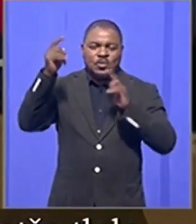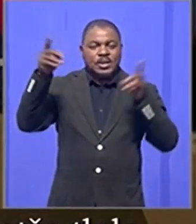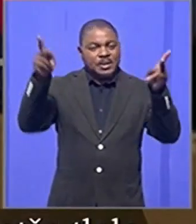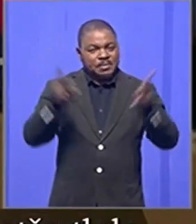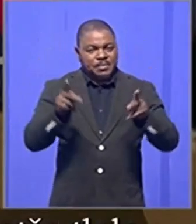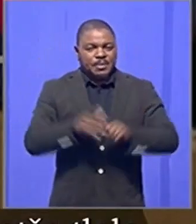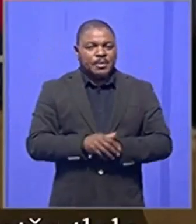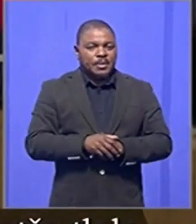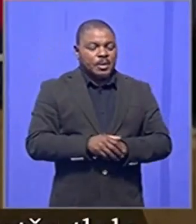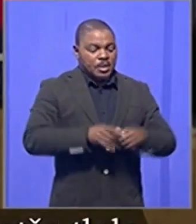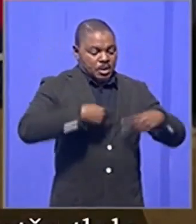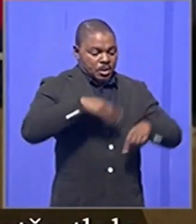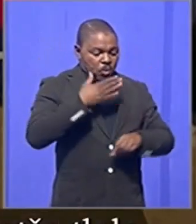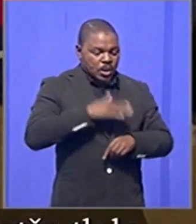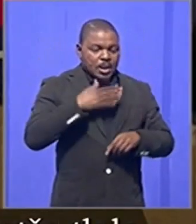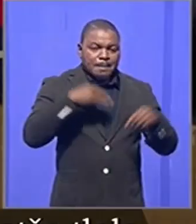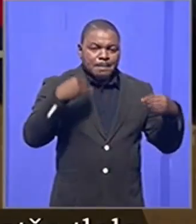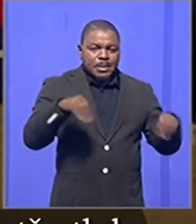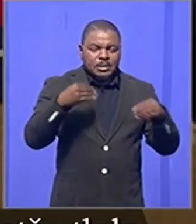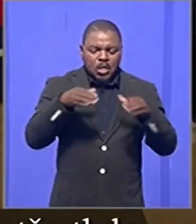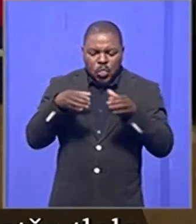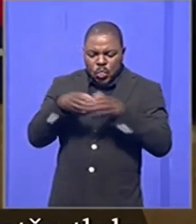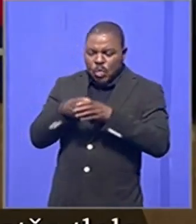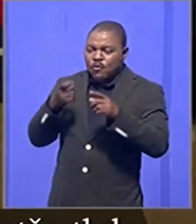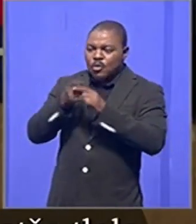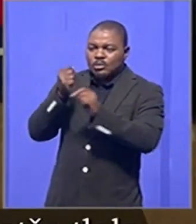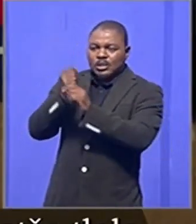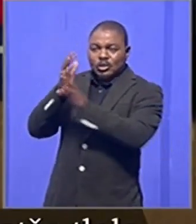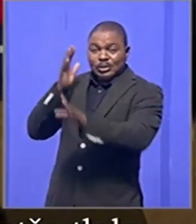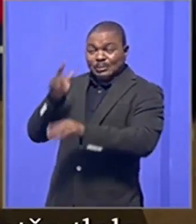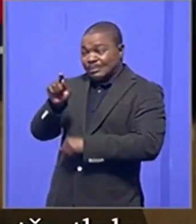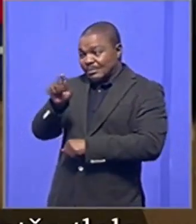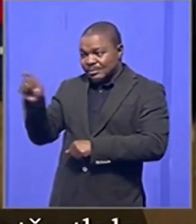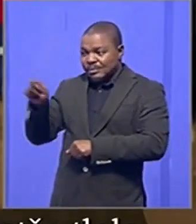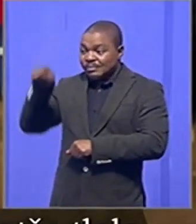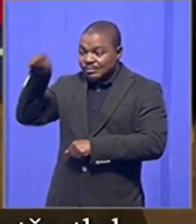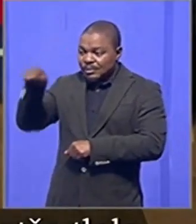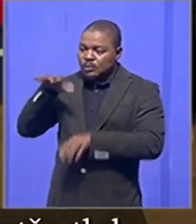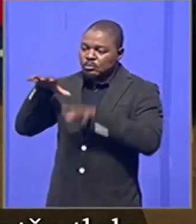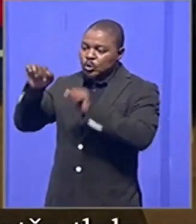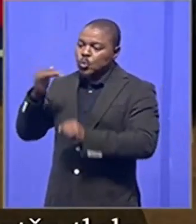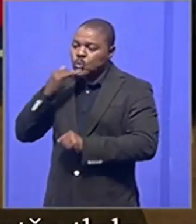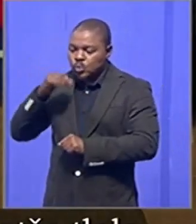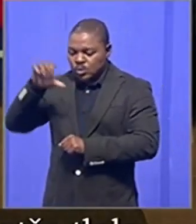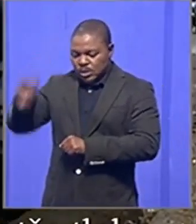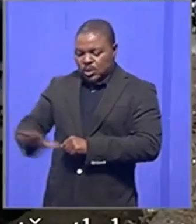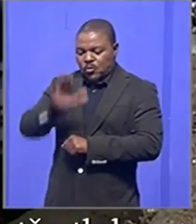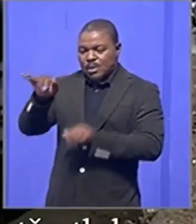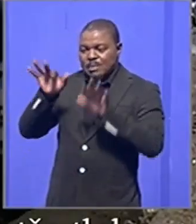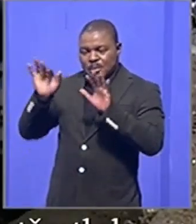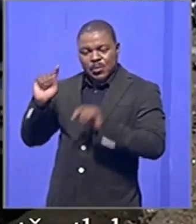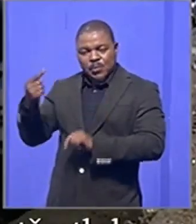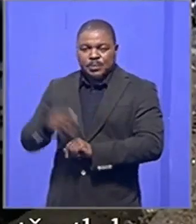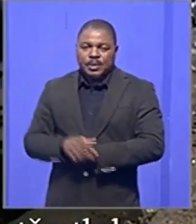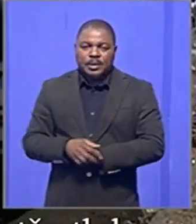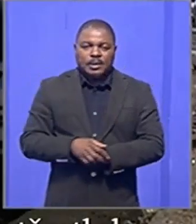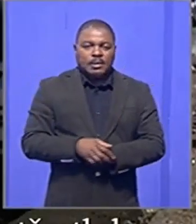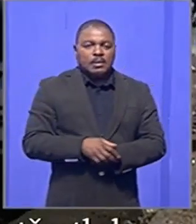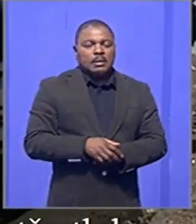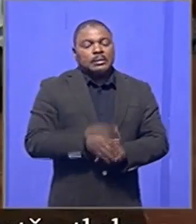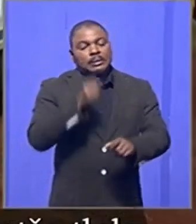gore dikgwebo tse di nyenyane tse di mo location di sungule di raniwa ke batho ba mo South Africa. Athi le bana le dikgwebo